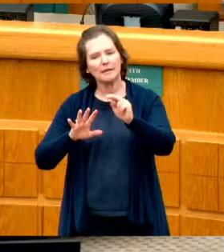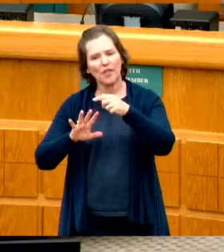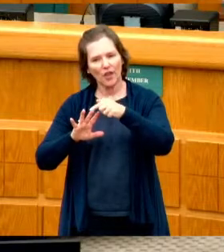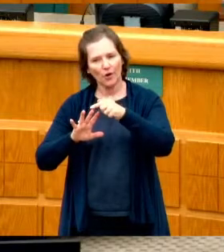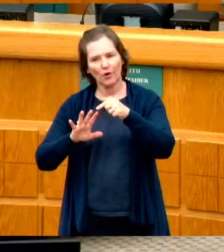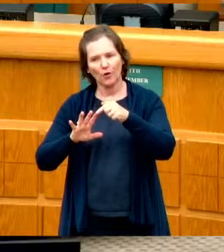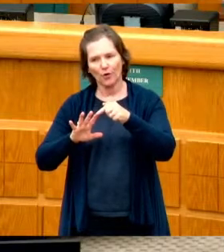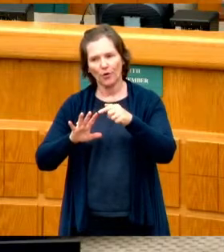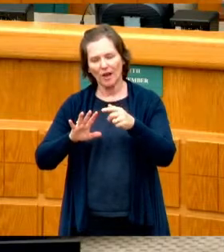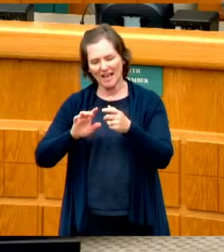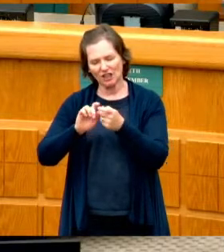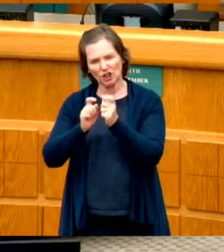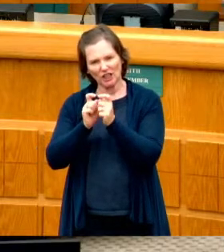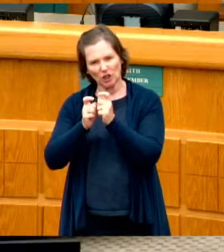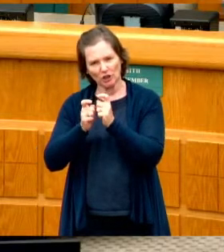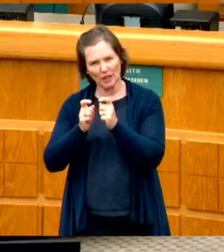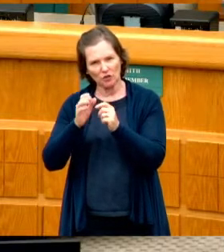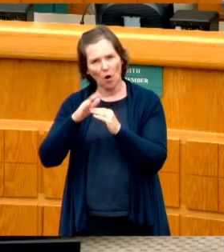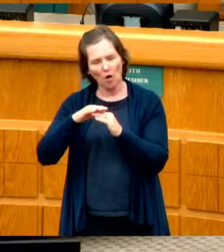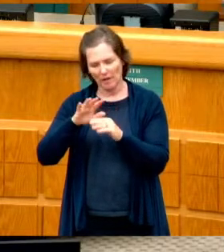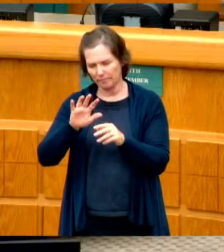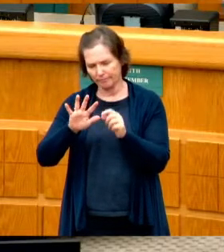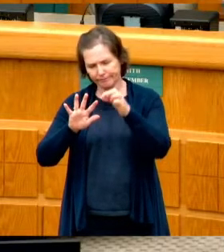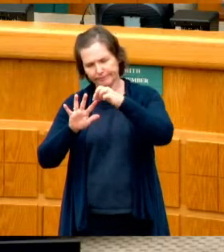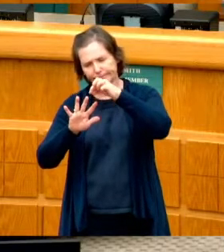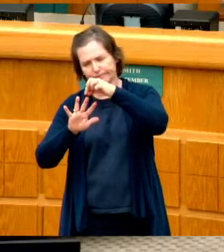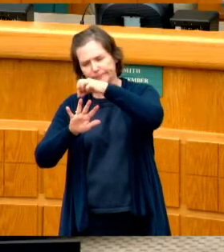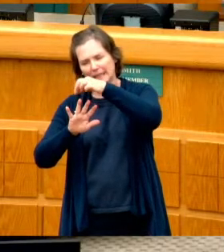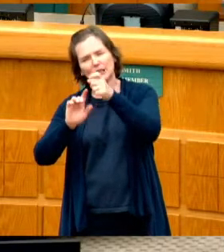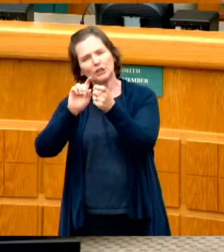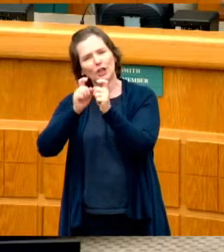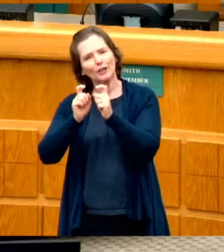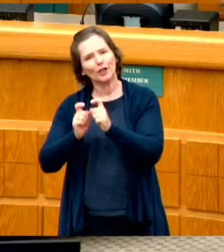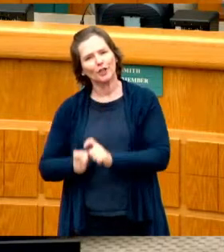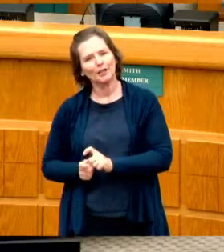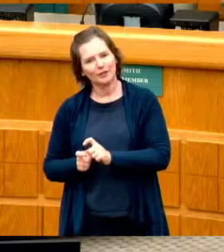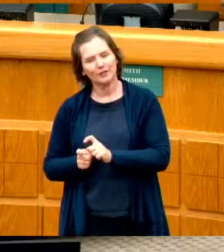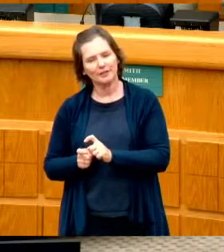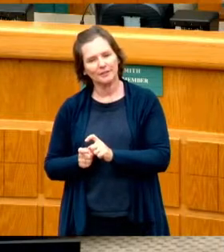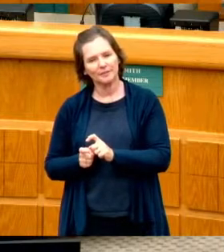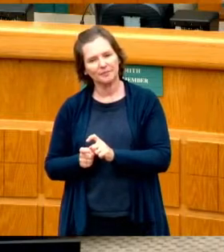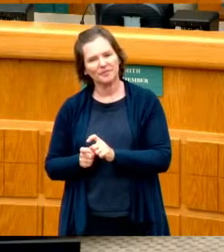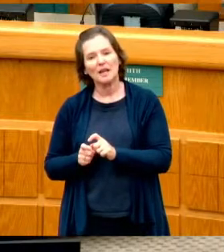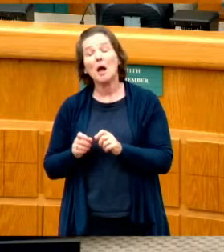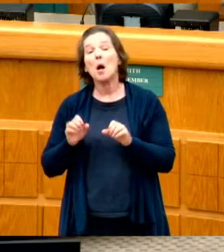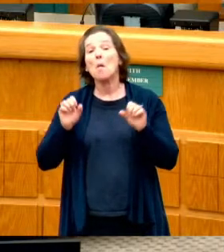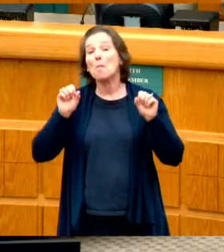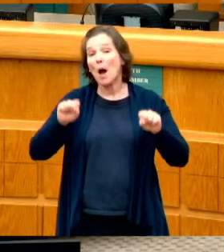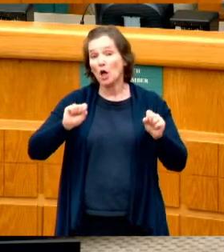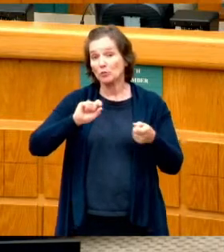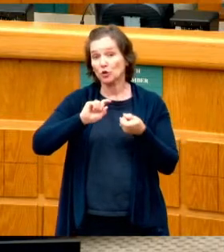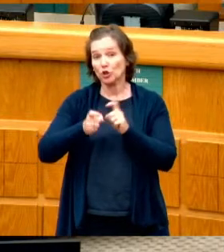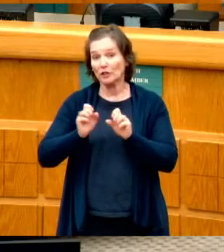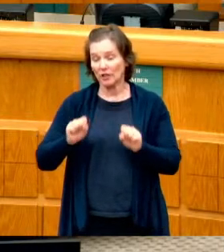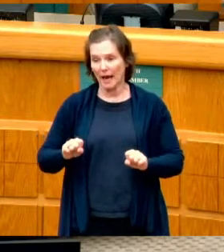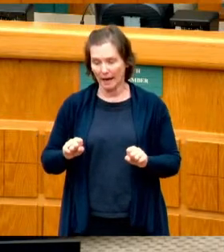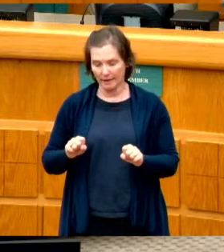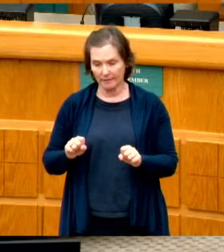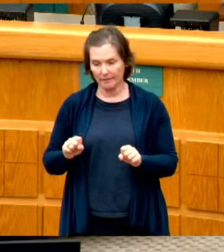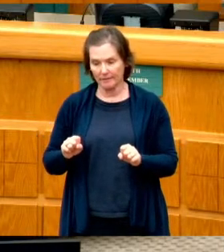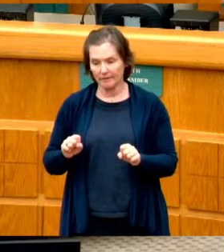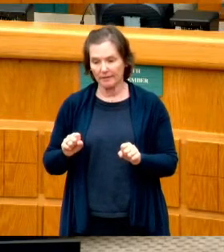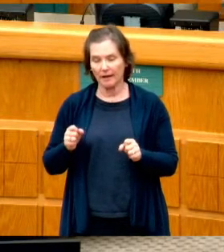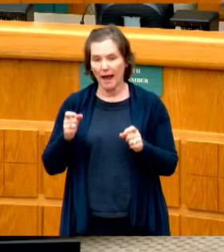Mutation of the spike protein receptor could have the following possible changes. Number one, it could ease the spread from person